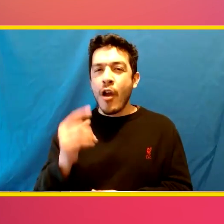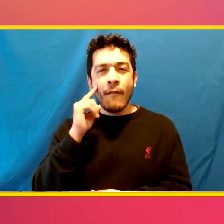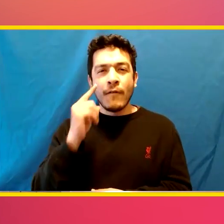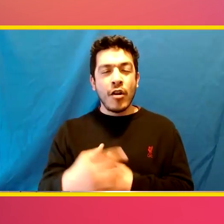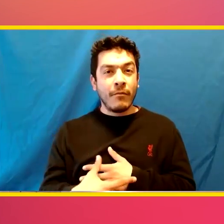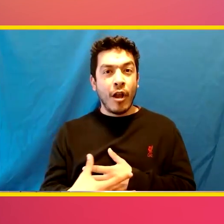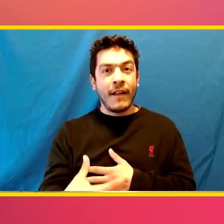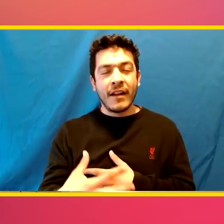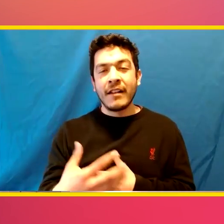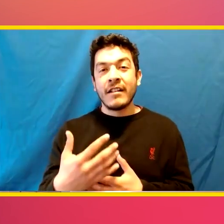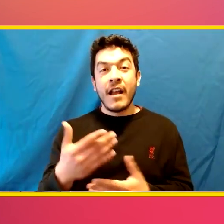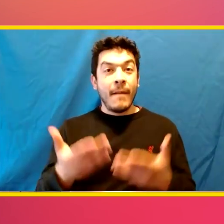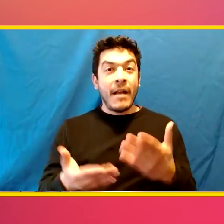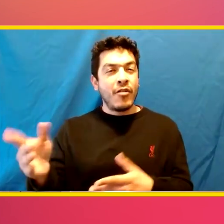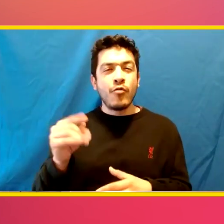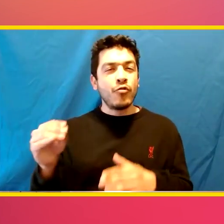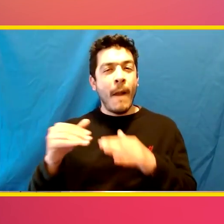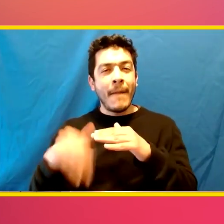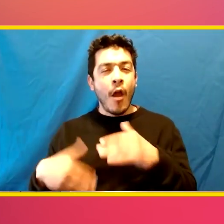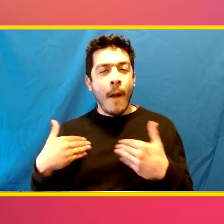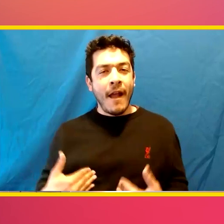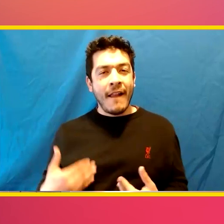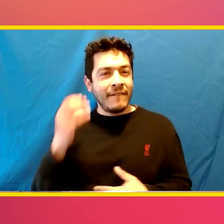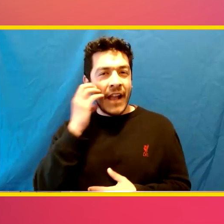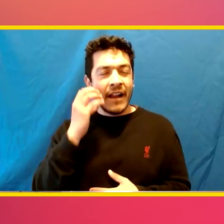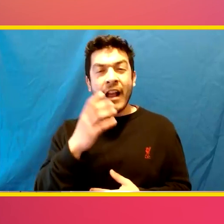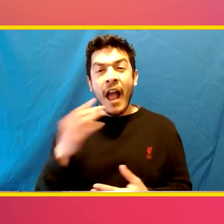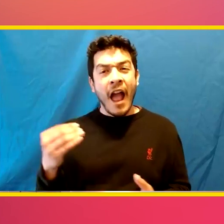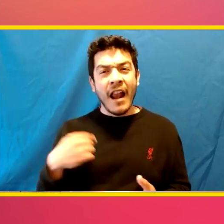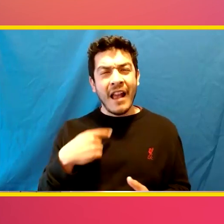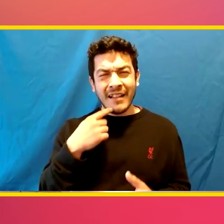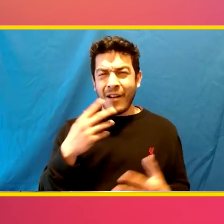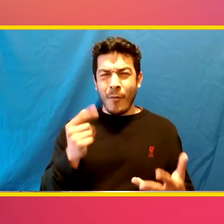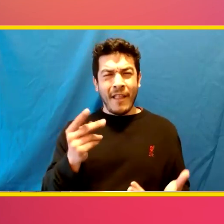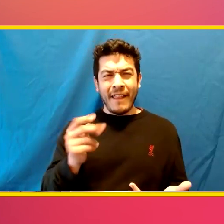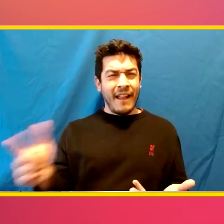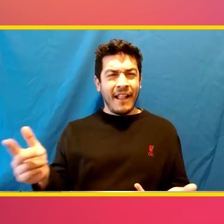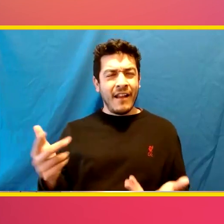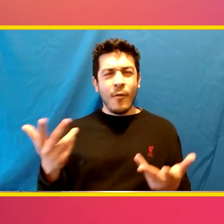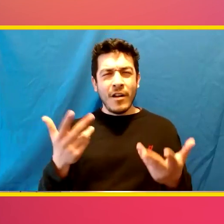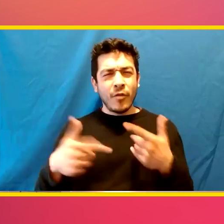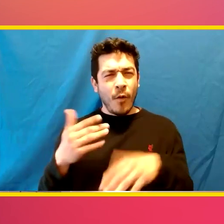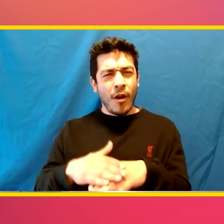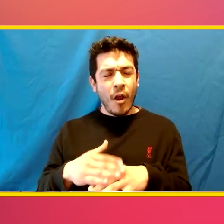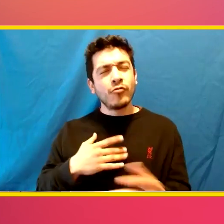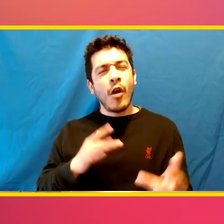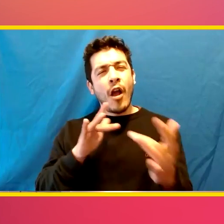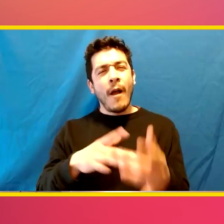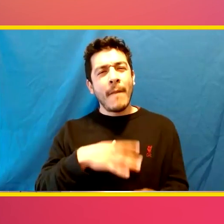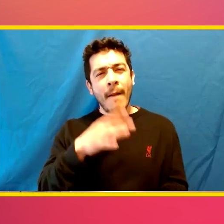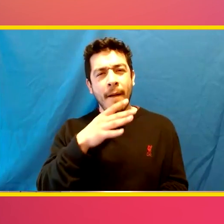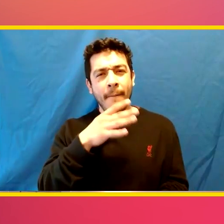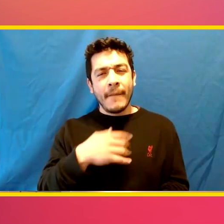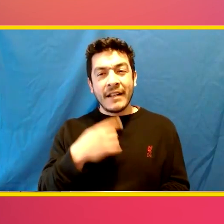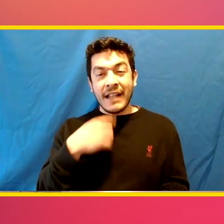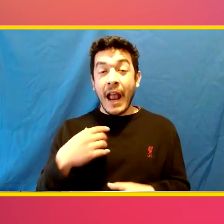conceiving. She might be too below body fat. And I'm like, what the hell is going on here? So I call my mom and I'm like,